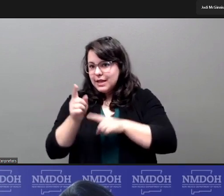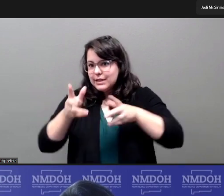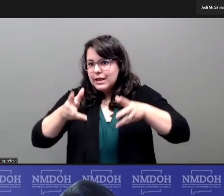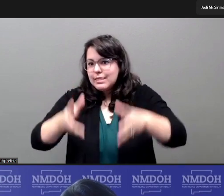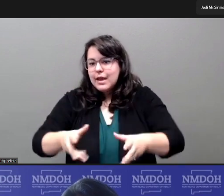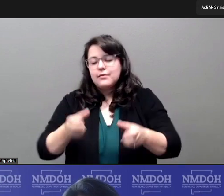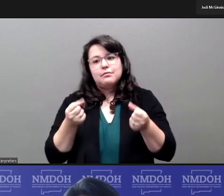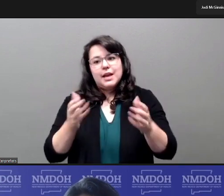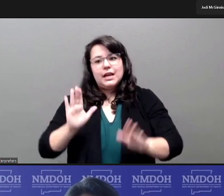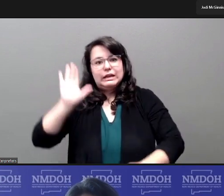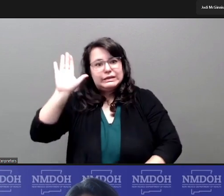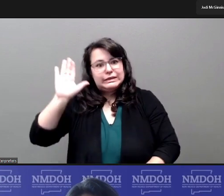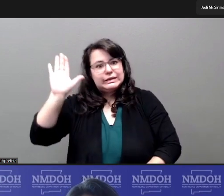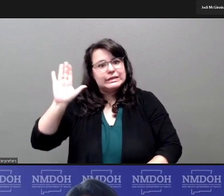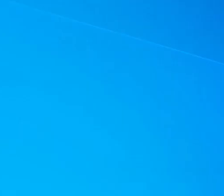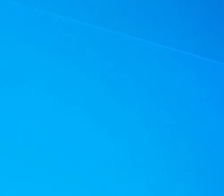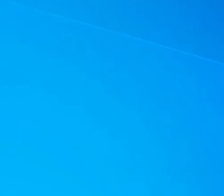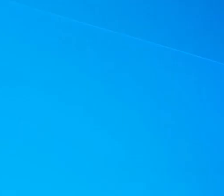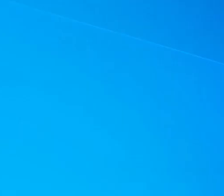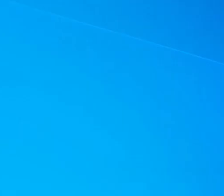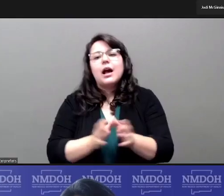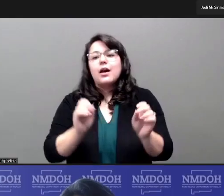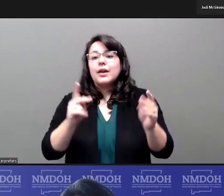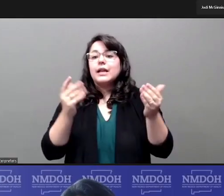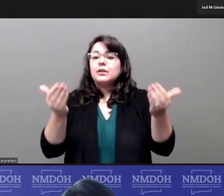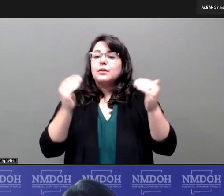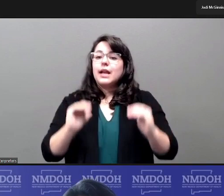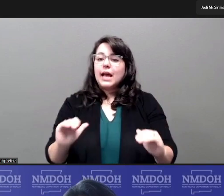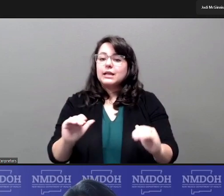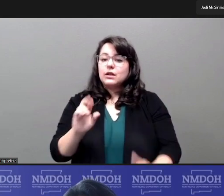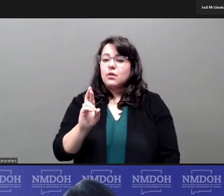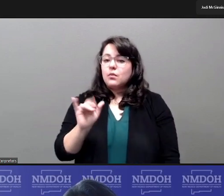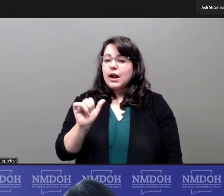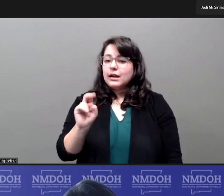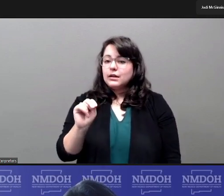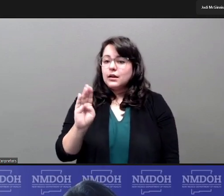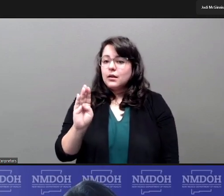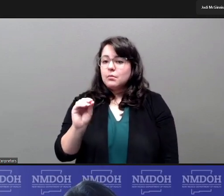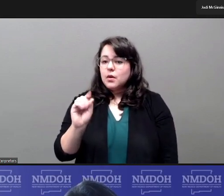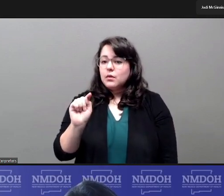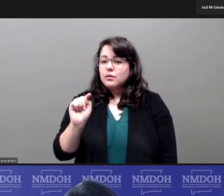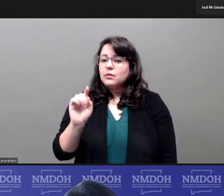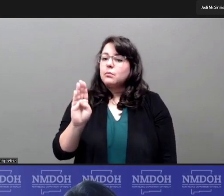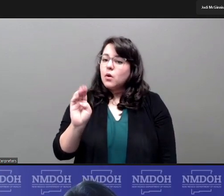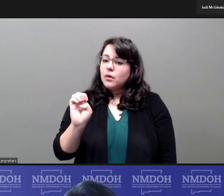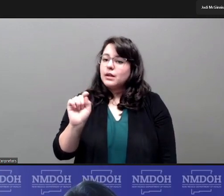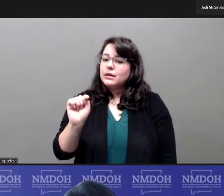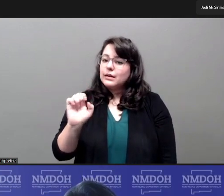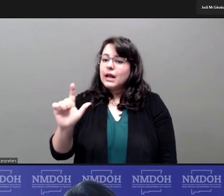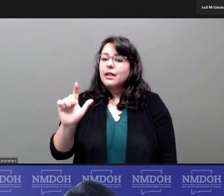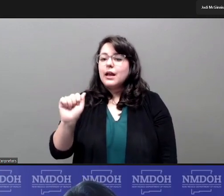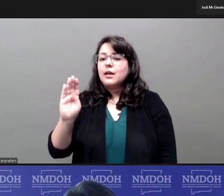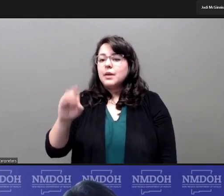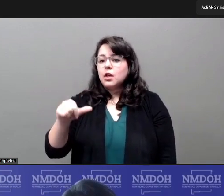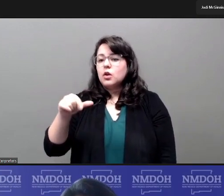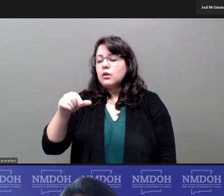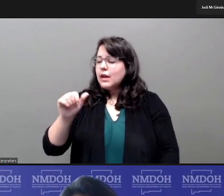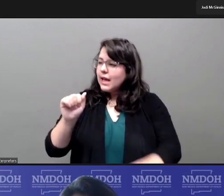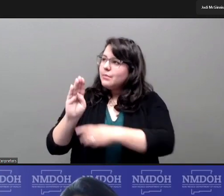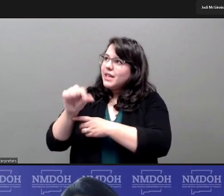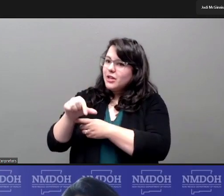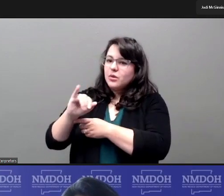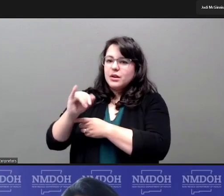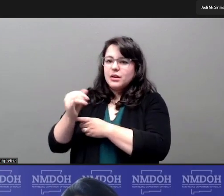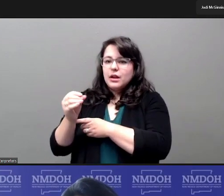few hands in the queue. So next we're going to go to Brian Botel at the Albuquerque Journal. And then I'll